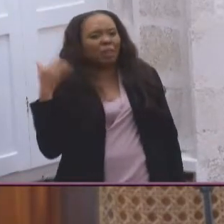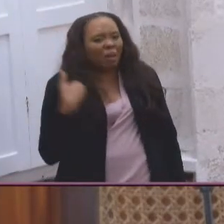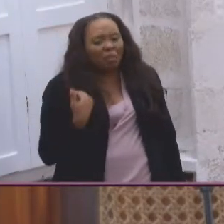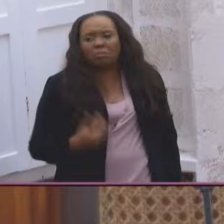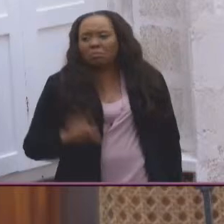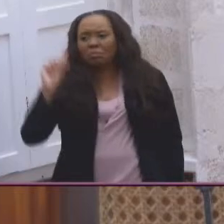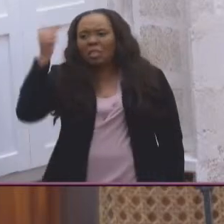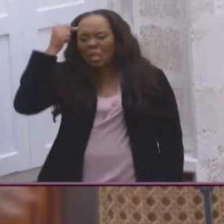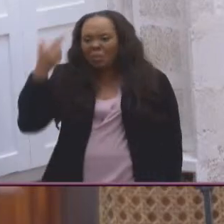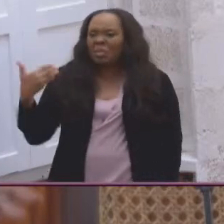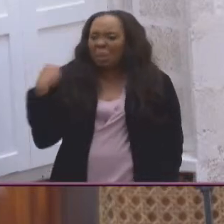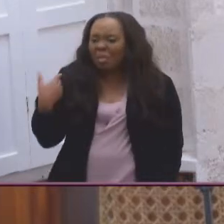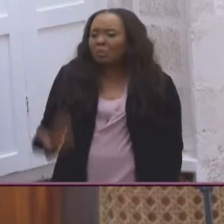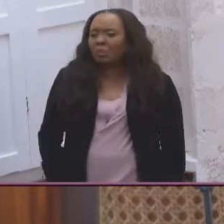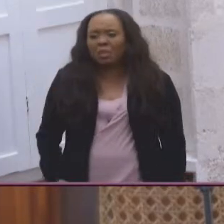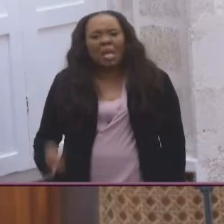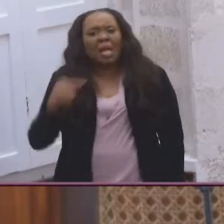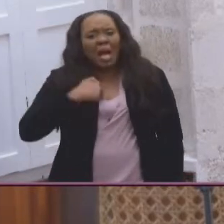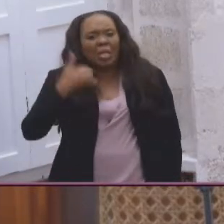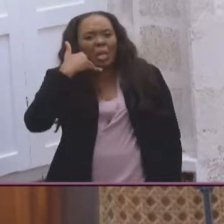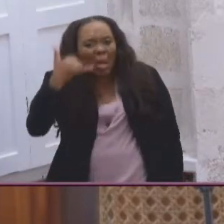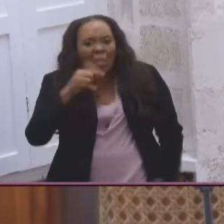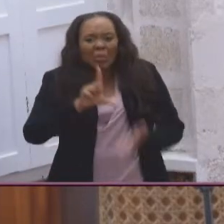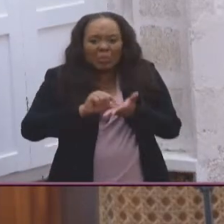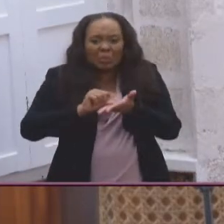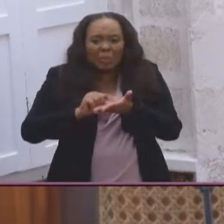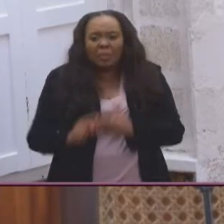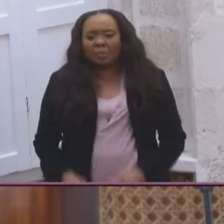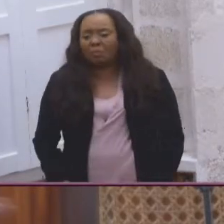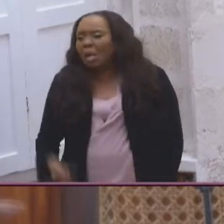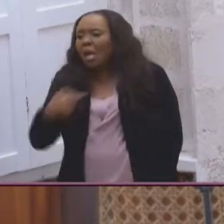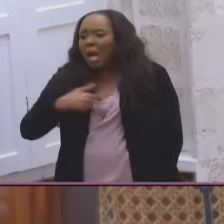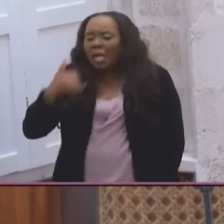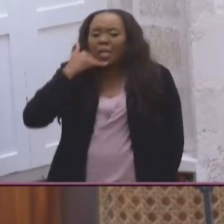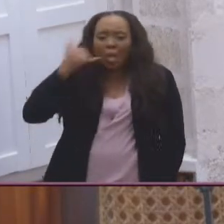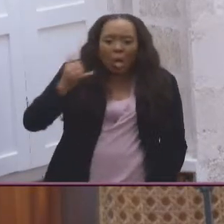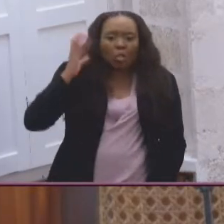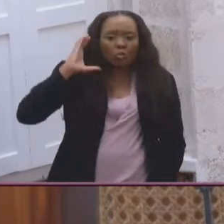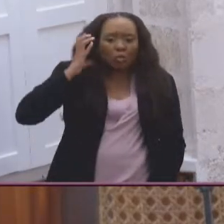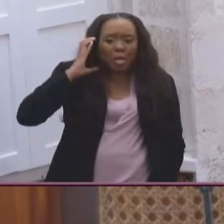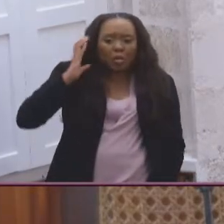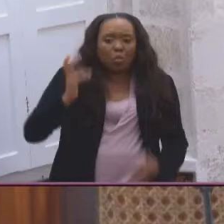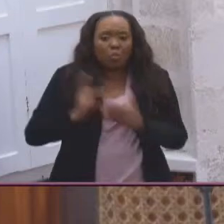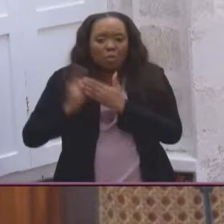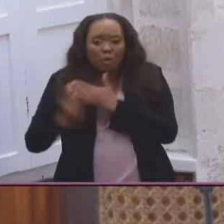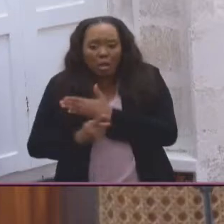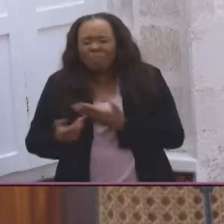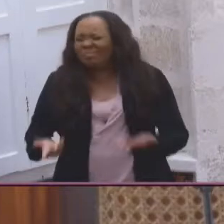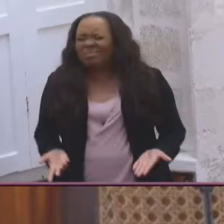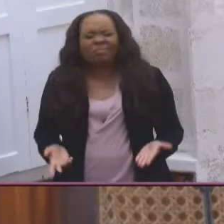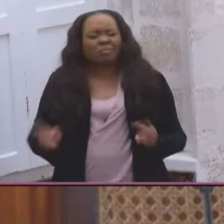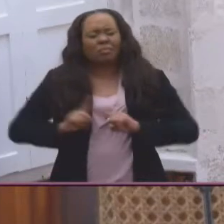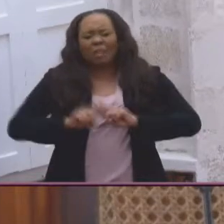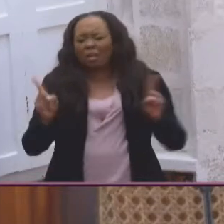responsible. I can call the nation. I can call the papers. I call in the call-ins. But there is no notion at